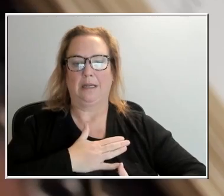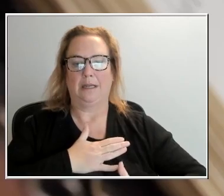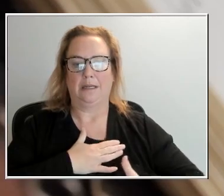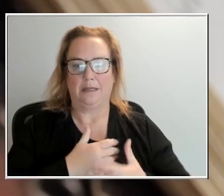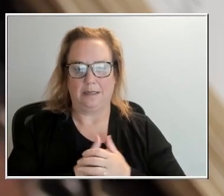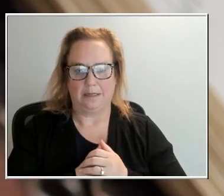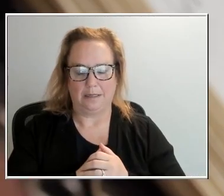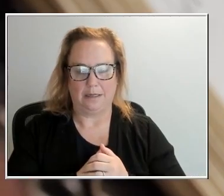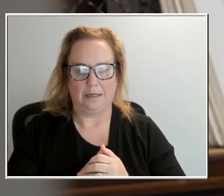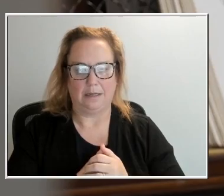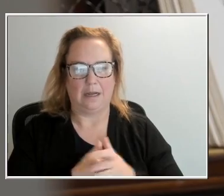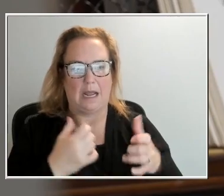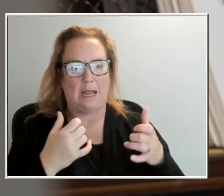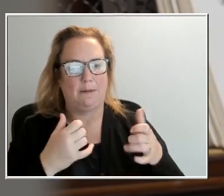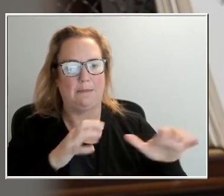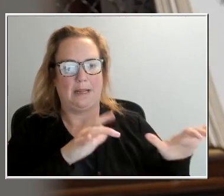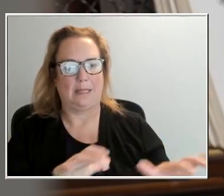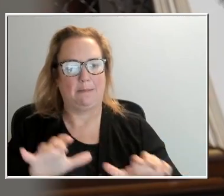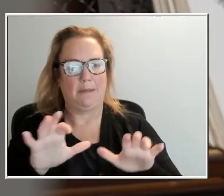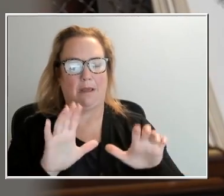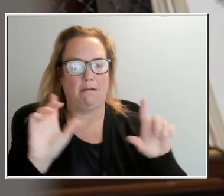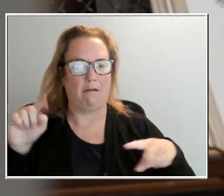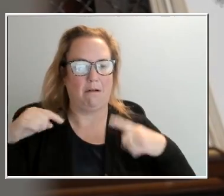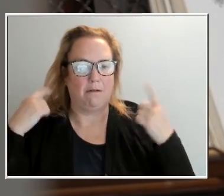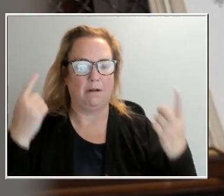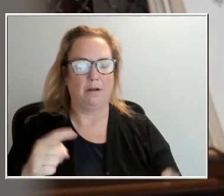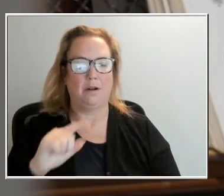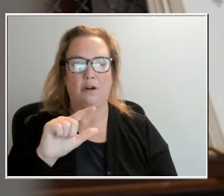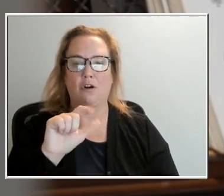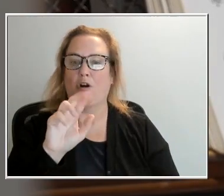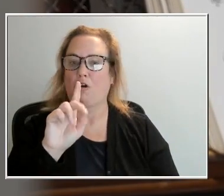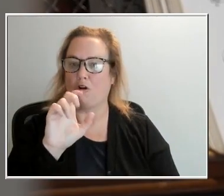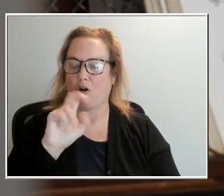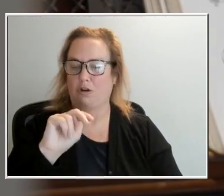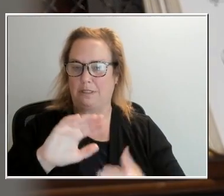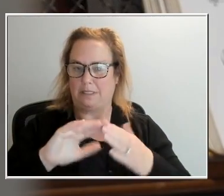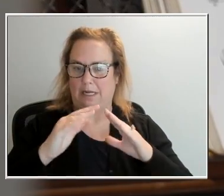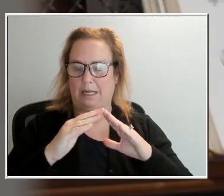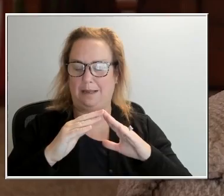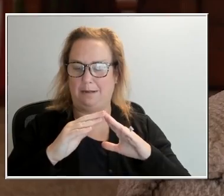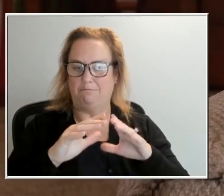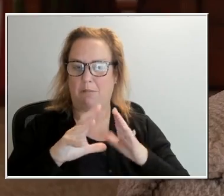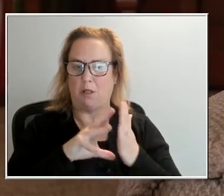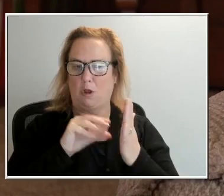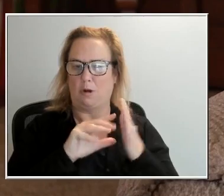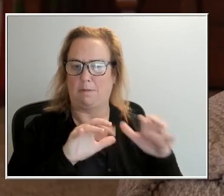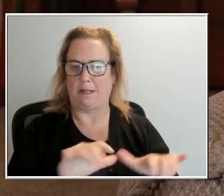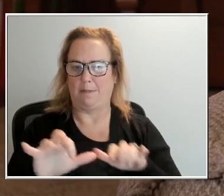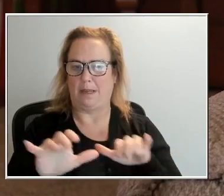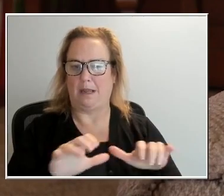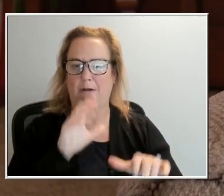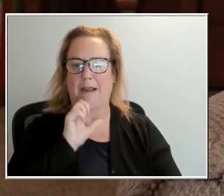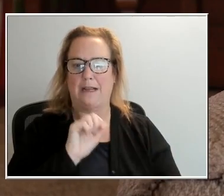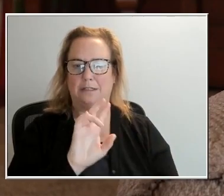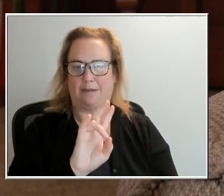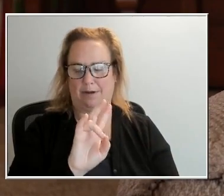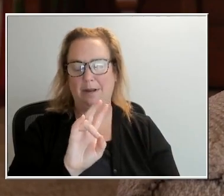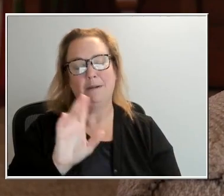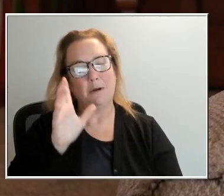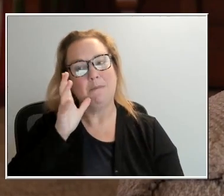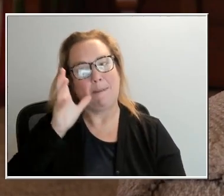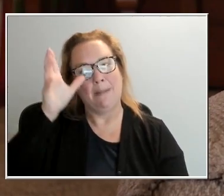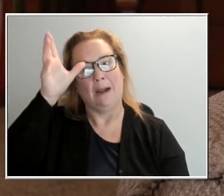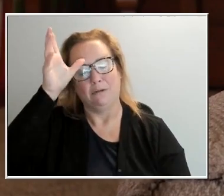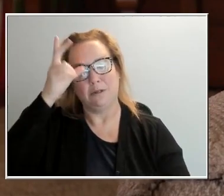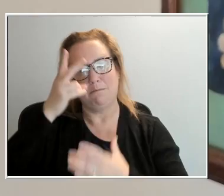I've been playing all my life. The Garden City woman learned how to play at age 7. Both of my parents were musical, and so my